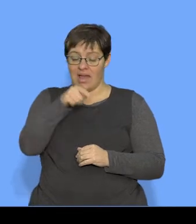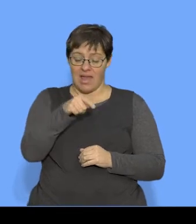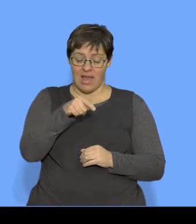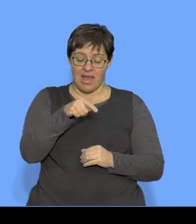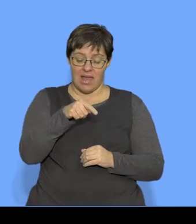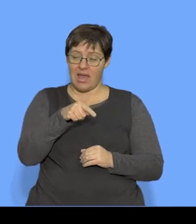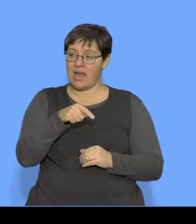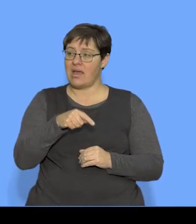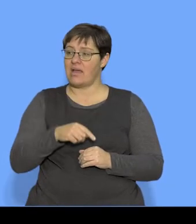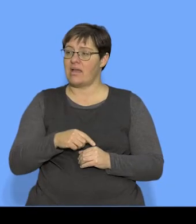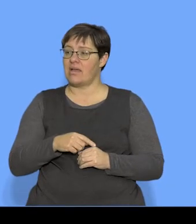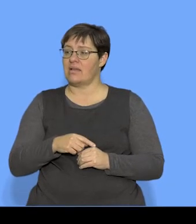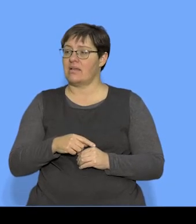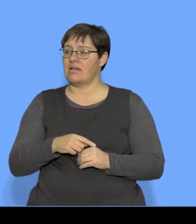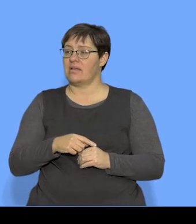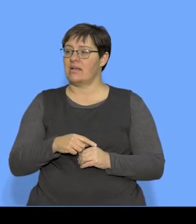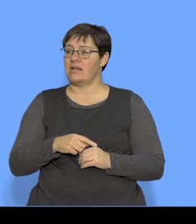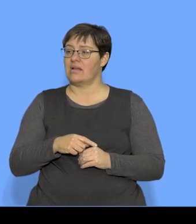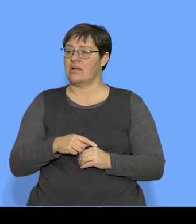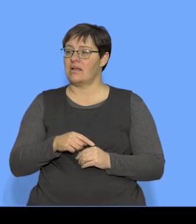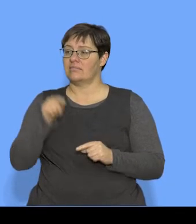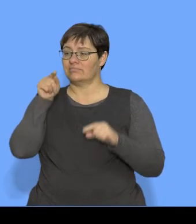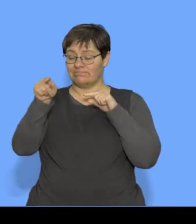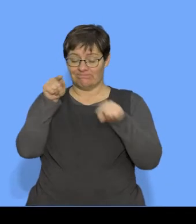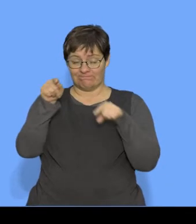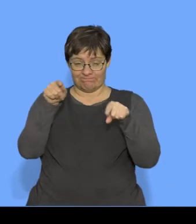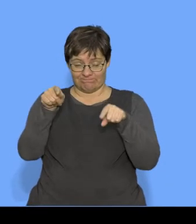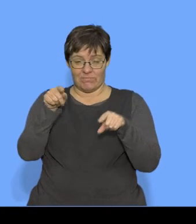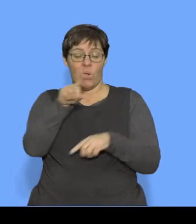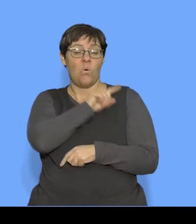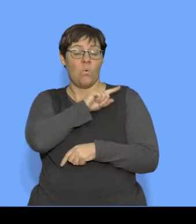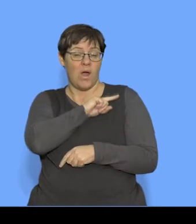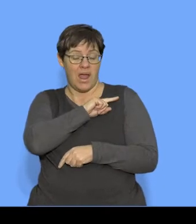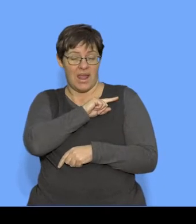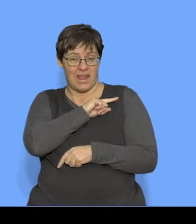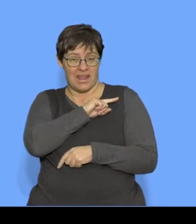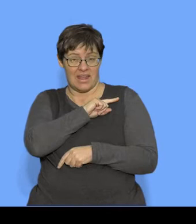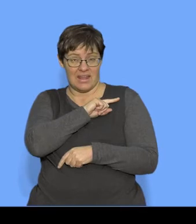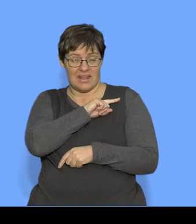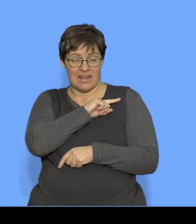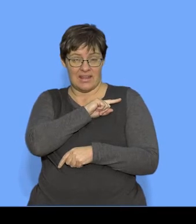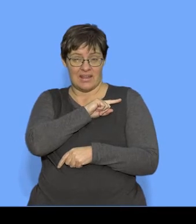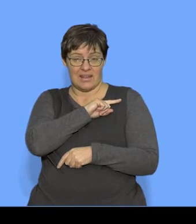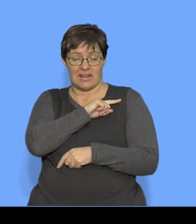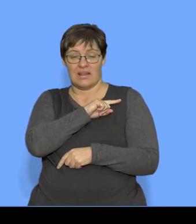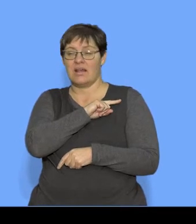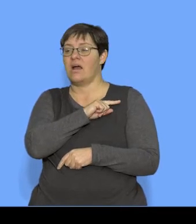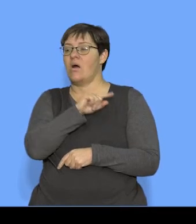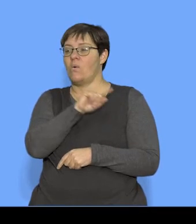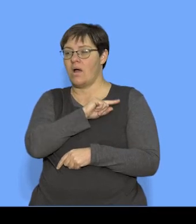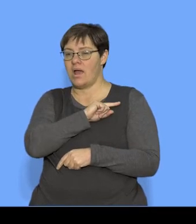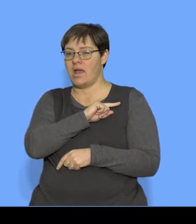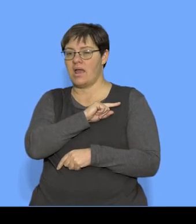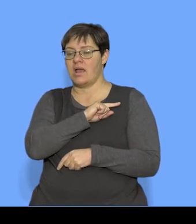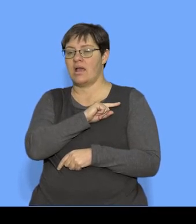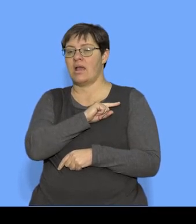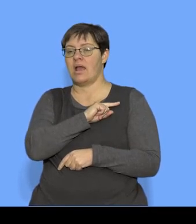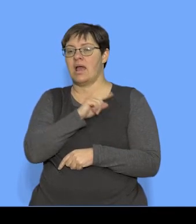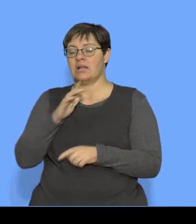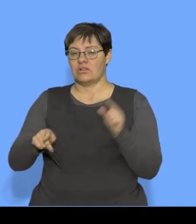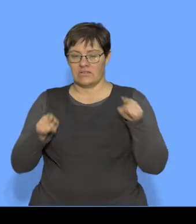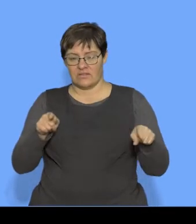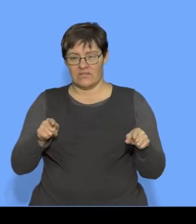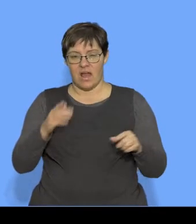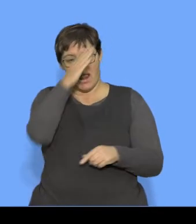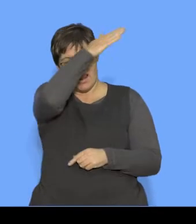here will be equals to that angle there, right? And my reason for that will be adjacent angles